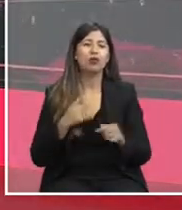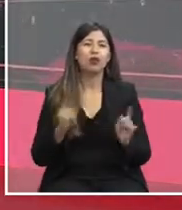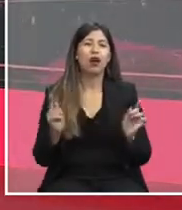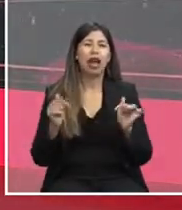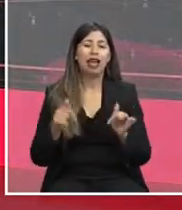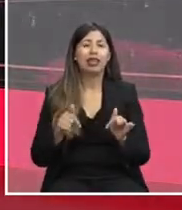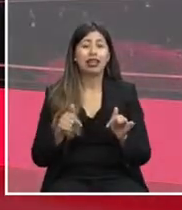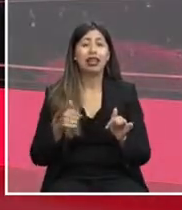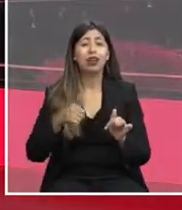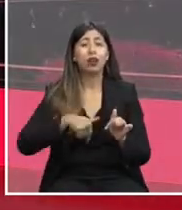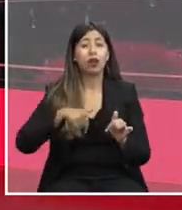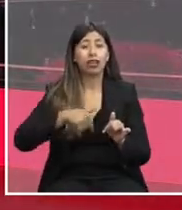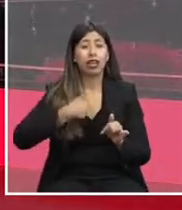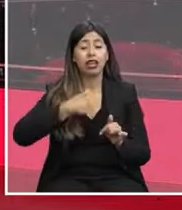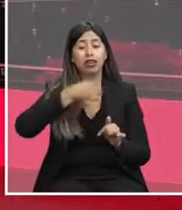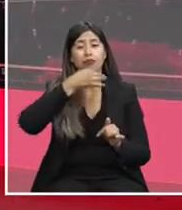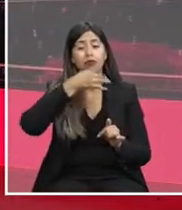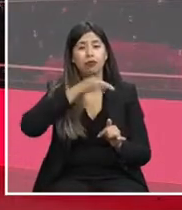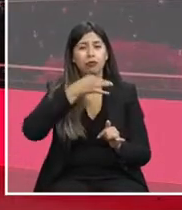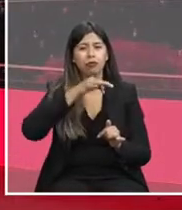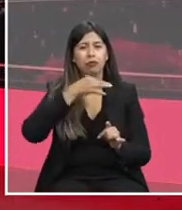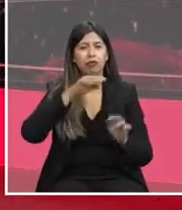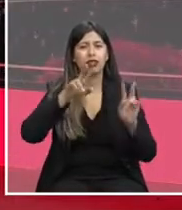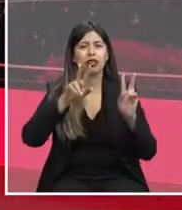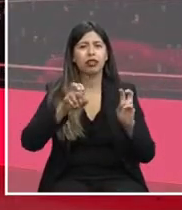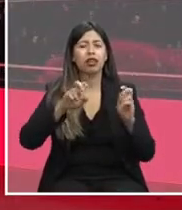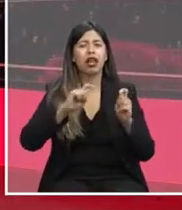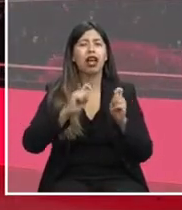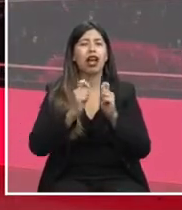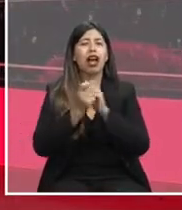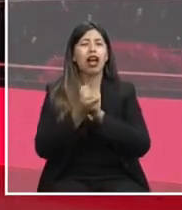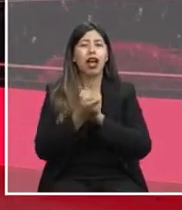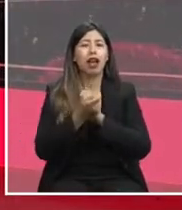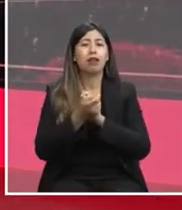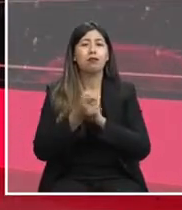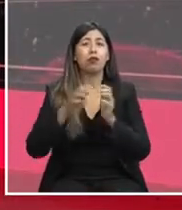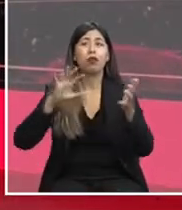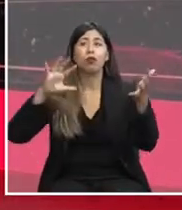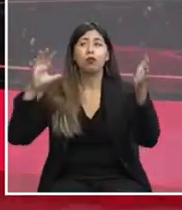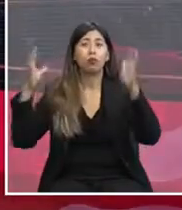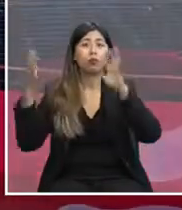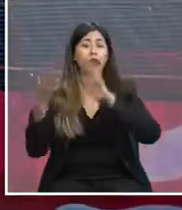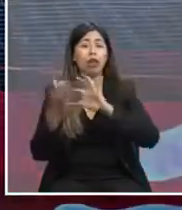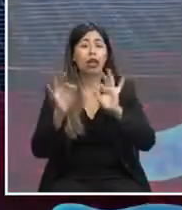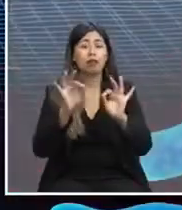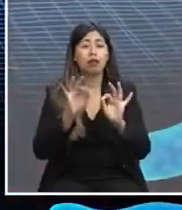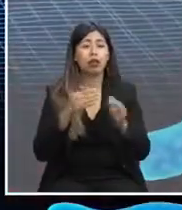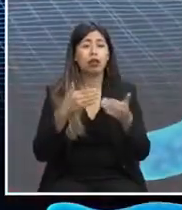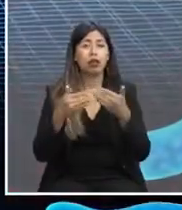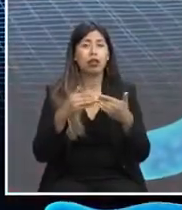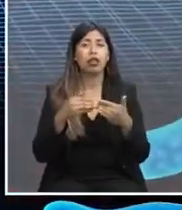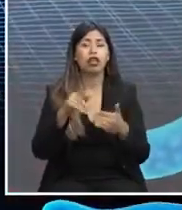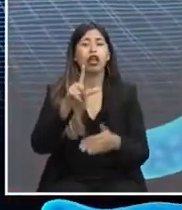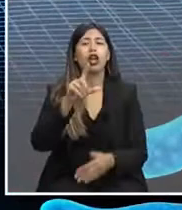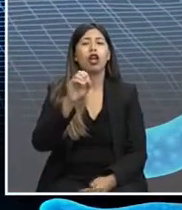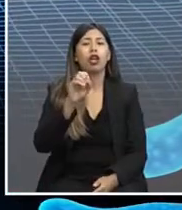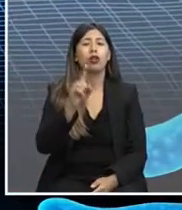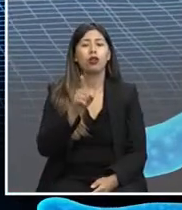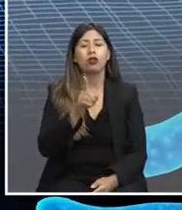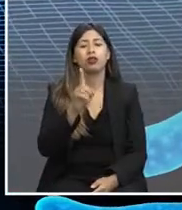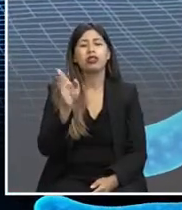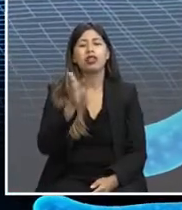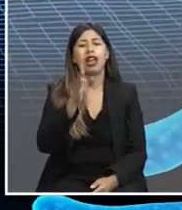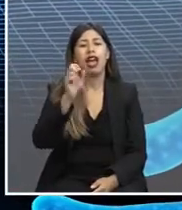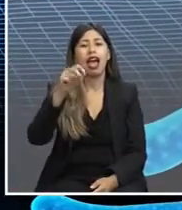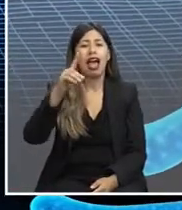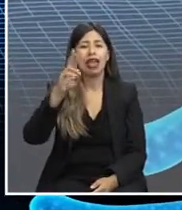to glaciers that are happening all around the world, but particularly in the Andes. So glaciers, actually, they